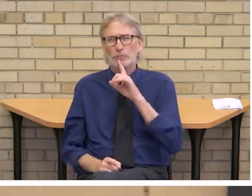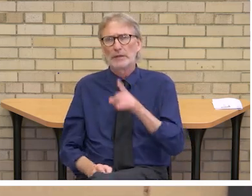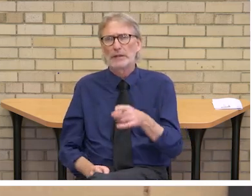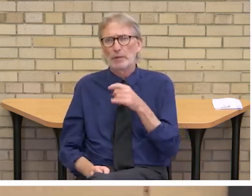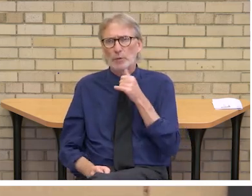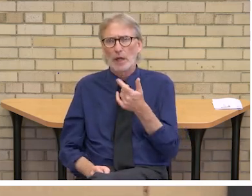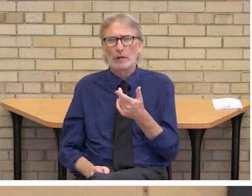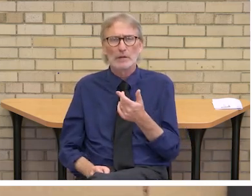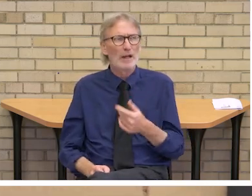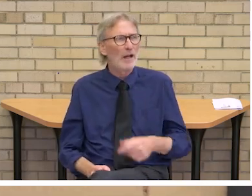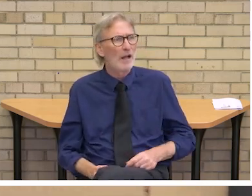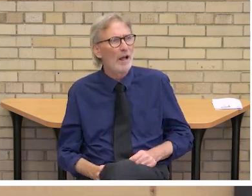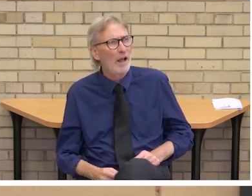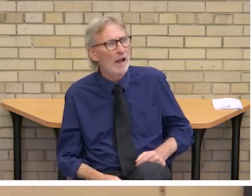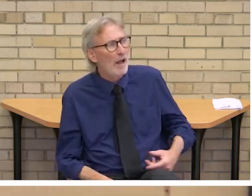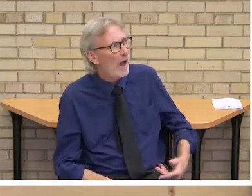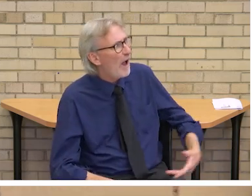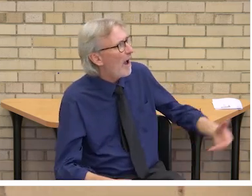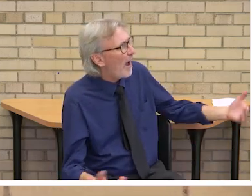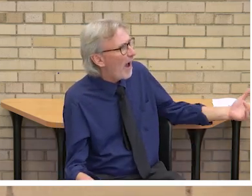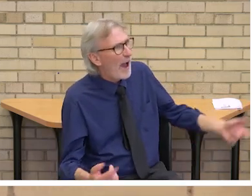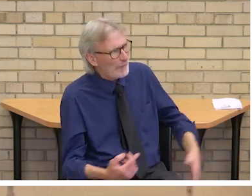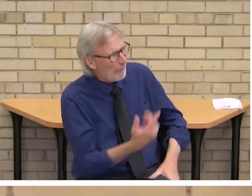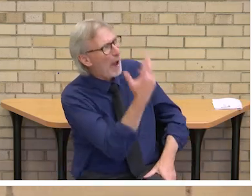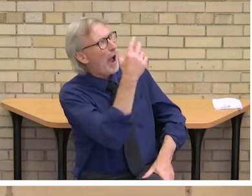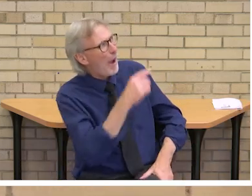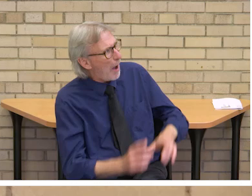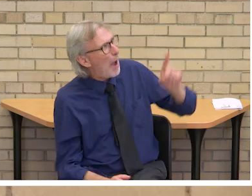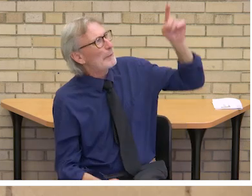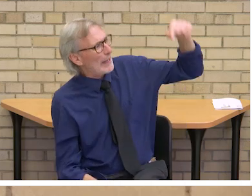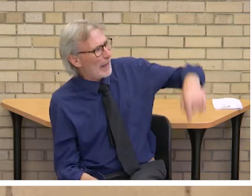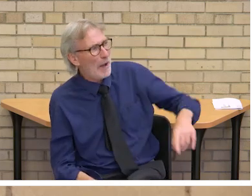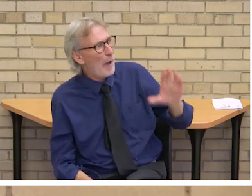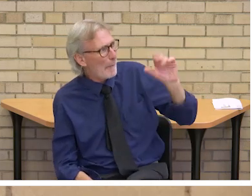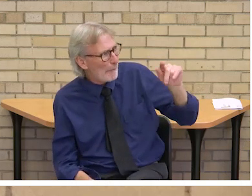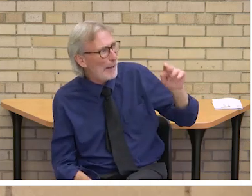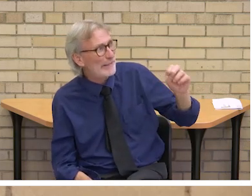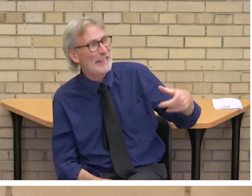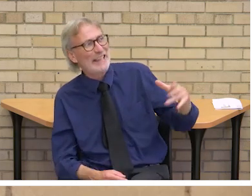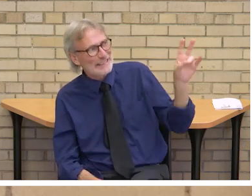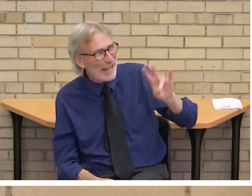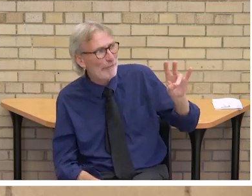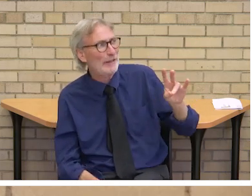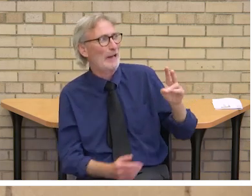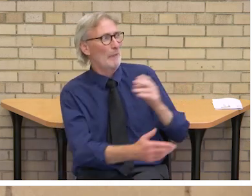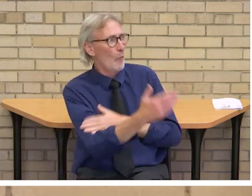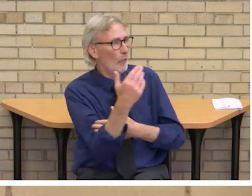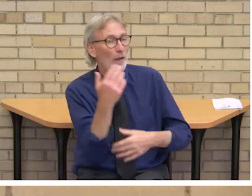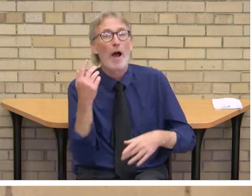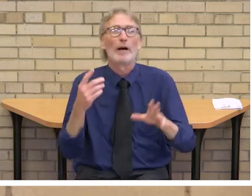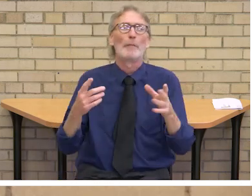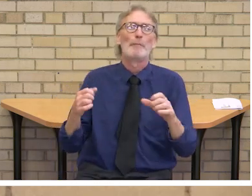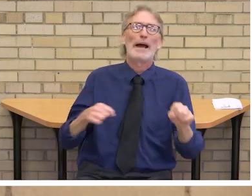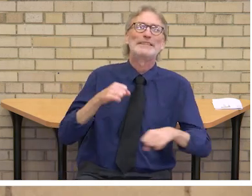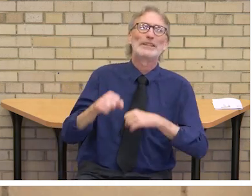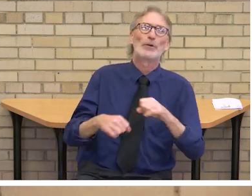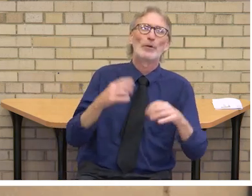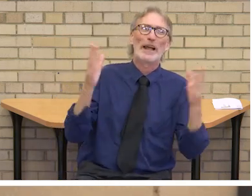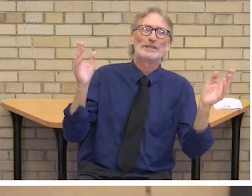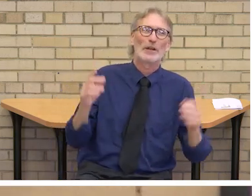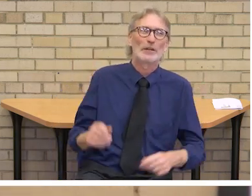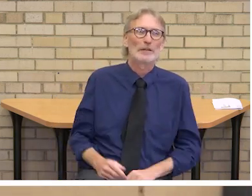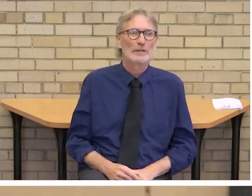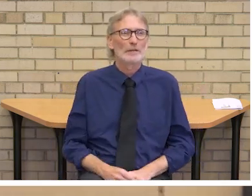specifically routing. Have you ever gone up and down Bay Street? Only on a bike. From 7 in the morning to 7 at night? Only on a bike. Bates